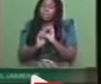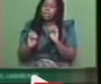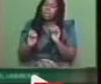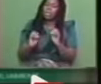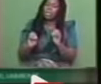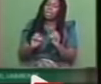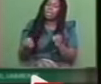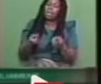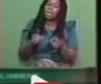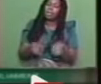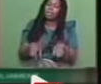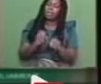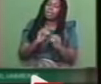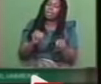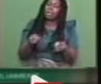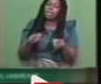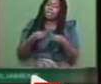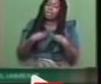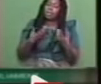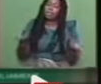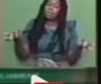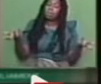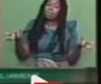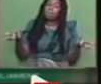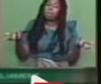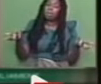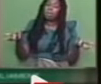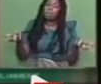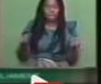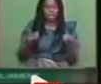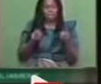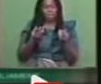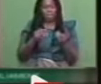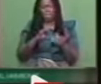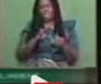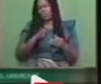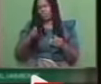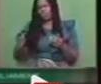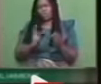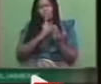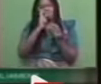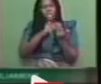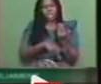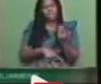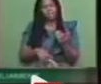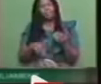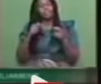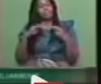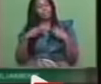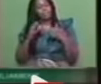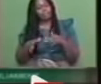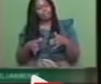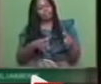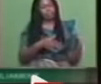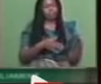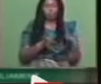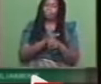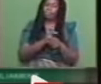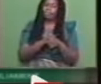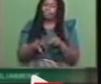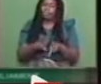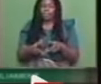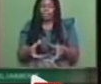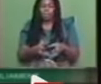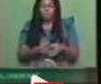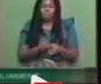speak of a menu of infrastructural projects, of plans to incentivize the sector. The traffic woes have